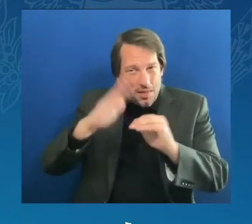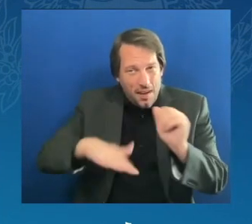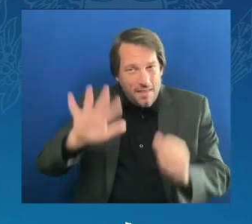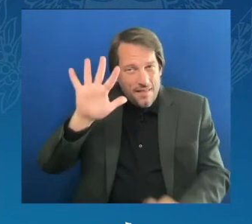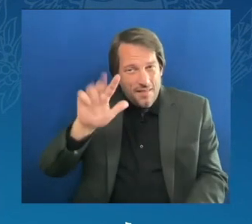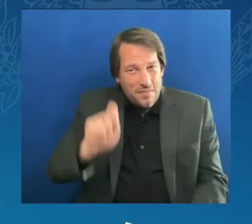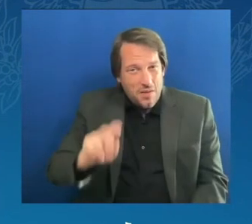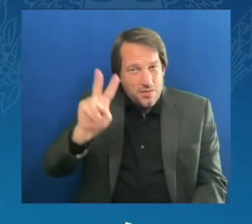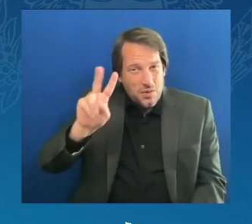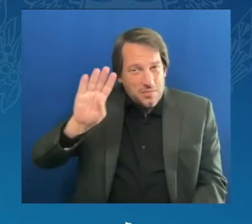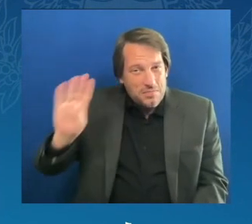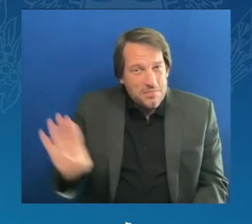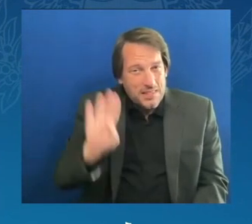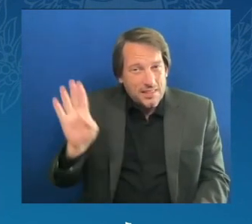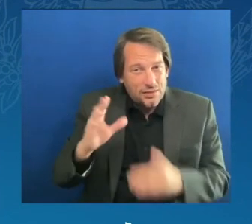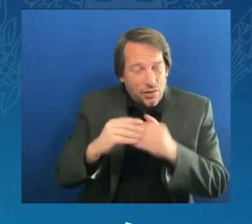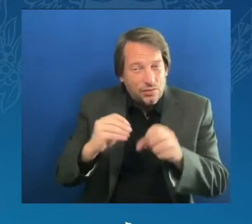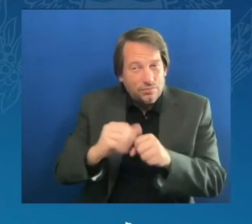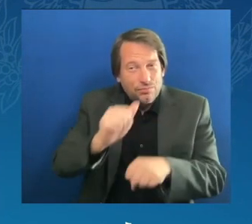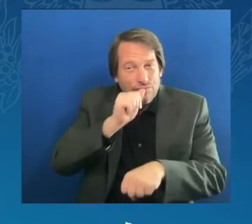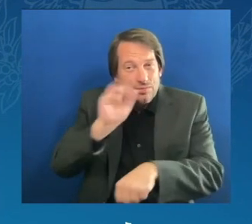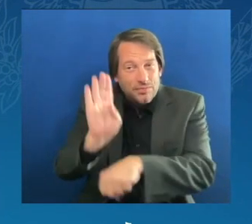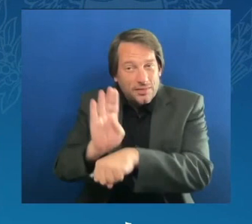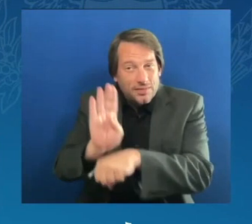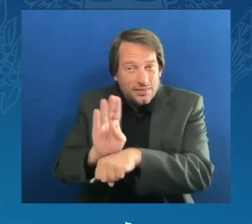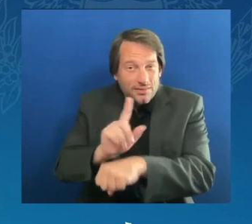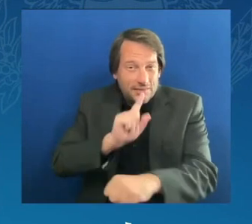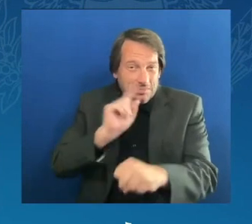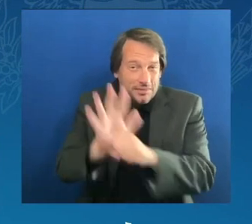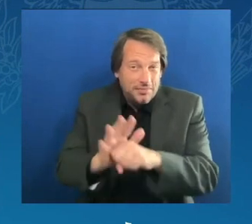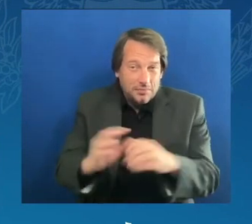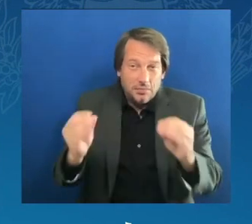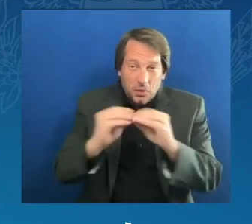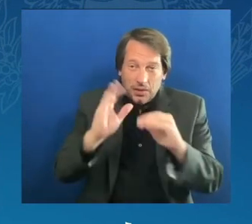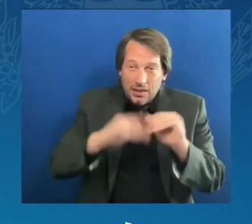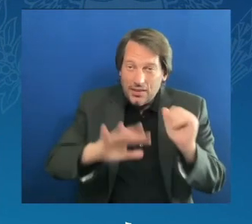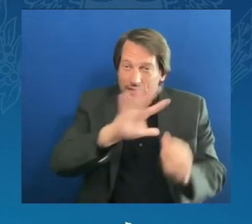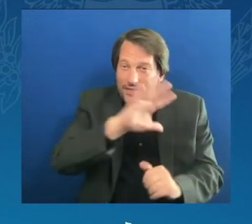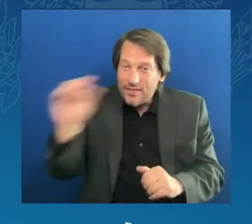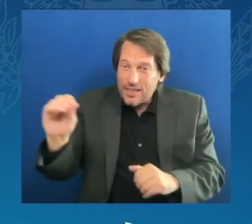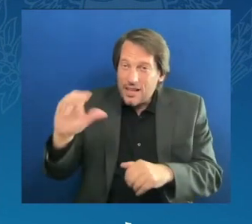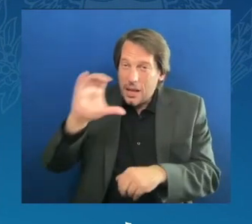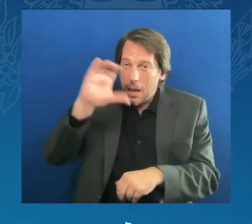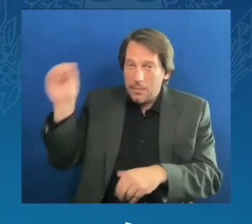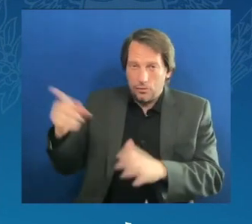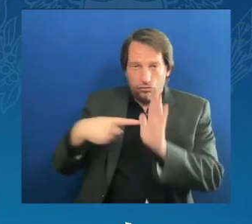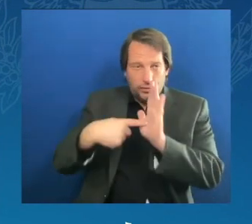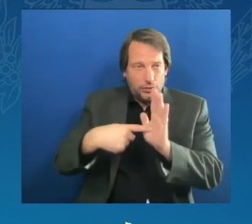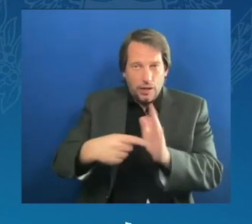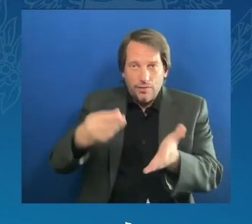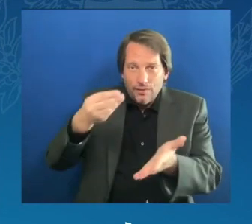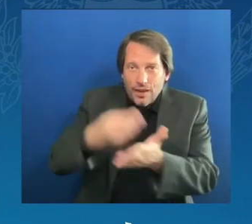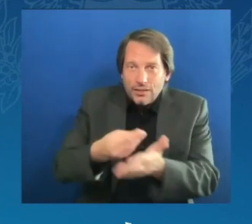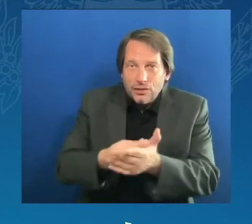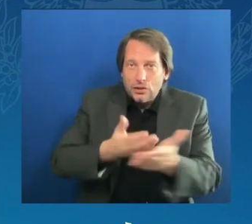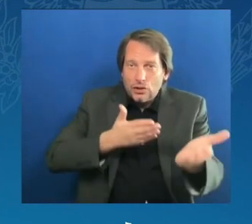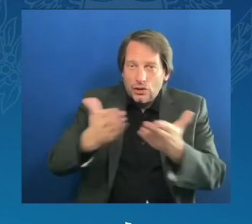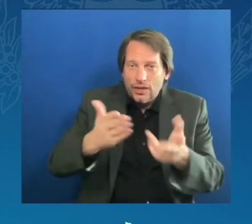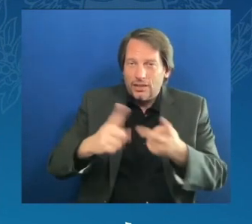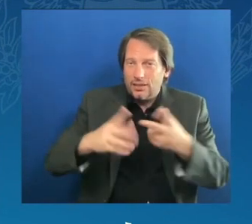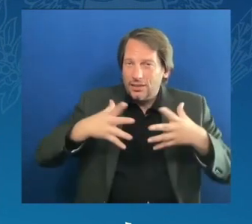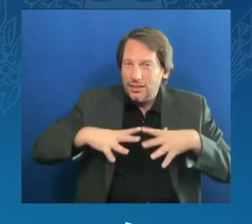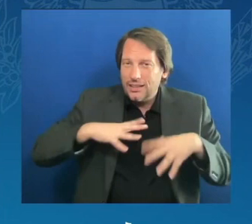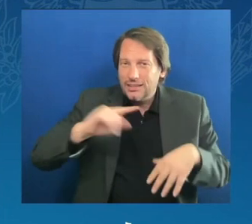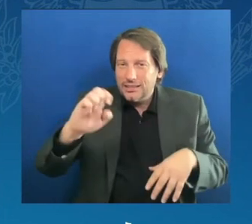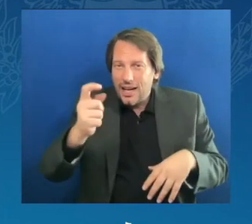services, textiles, apparel, agriculture, technology, and telecommunications. Central America Forward has